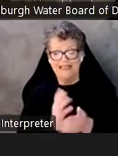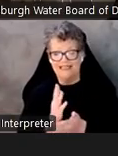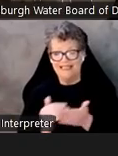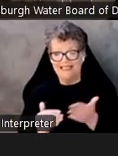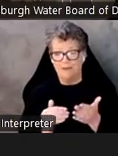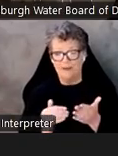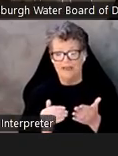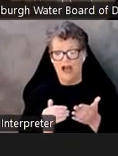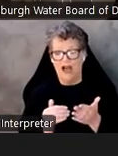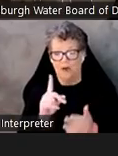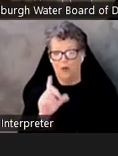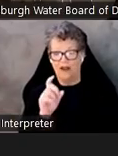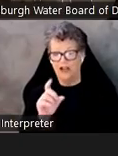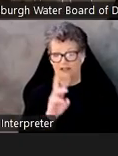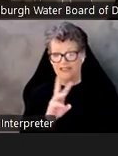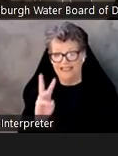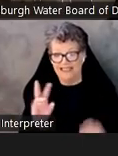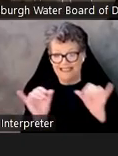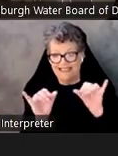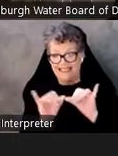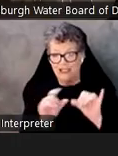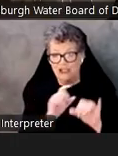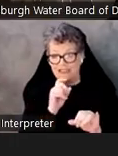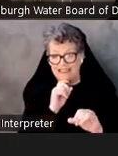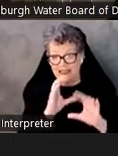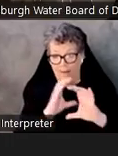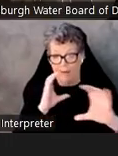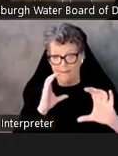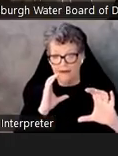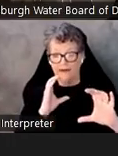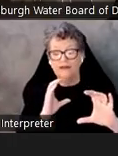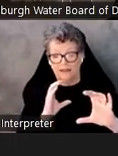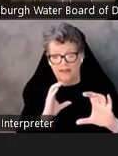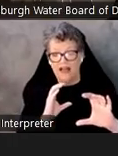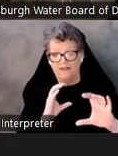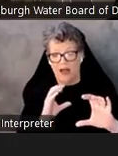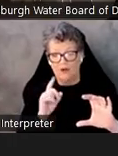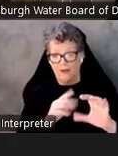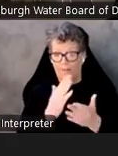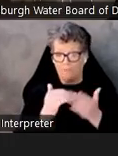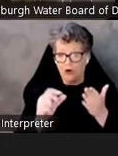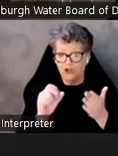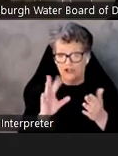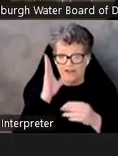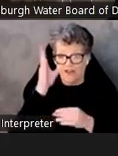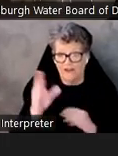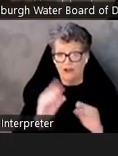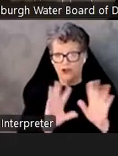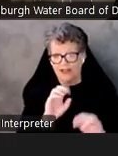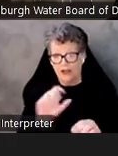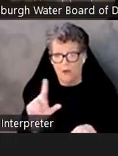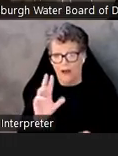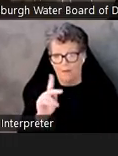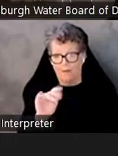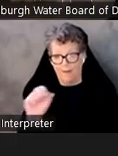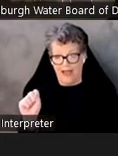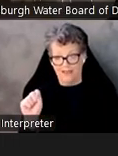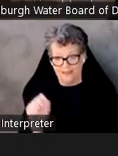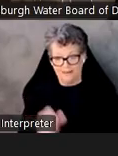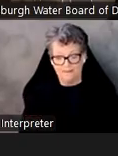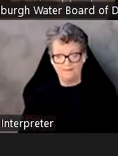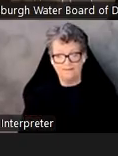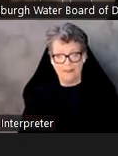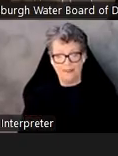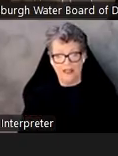fabricated 166-inch steel pipe that will serve as a portion of the future Clearwell bypass pipe. The